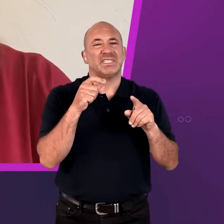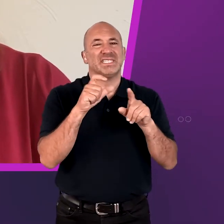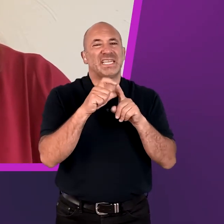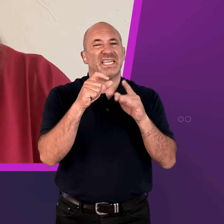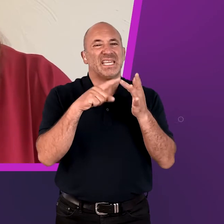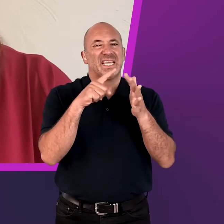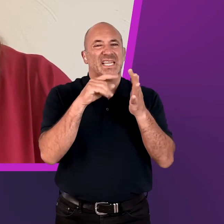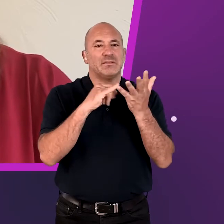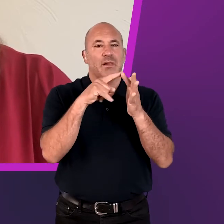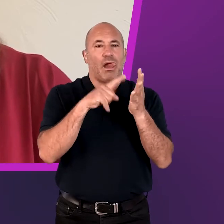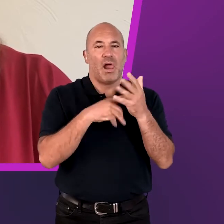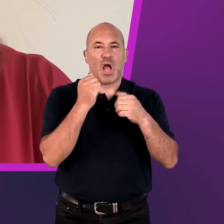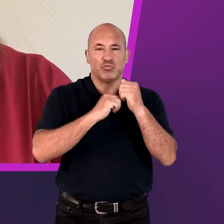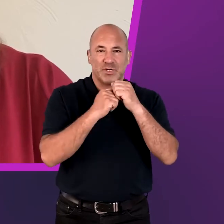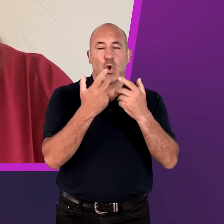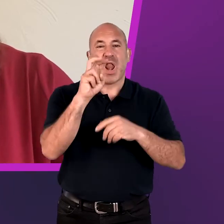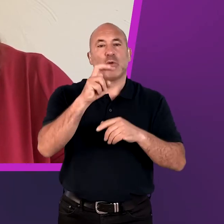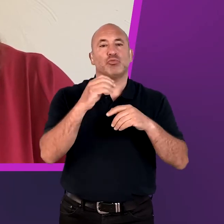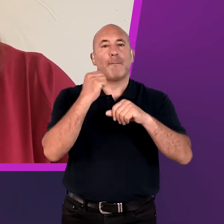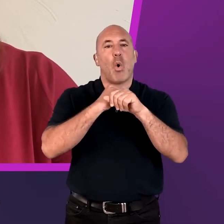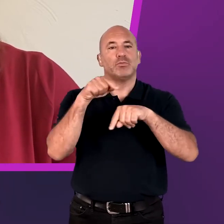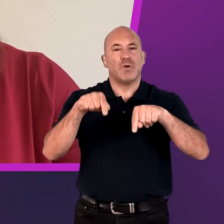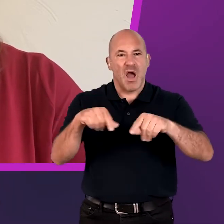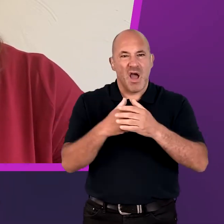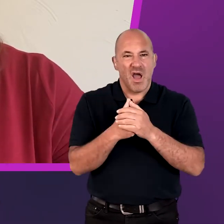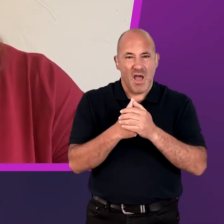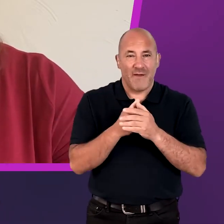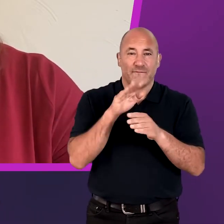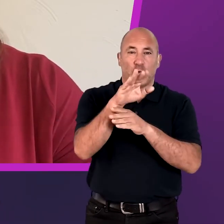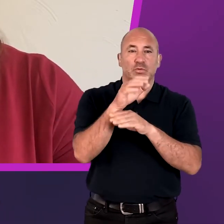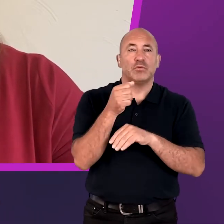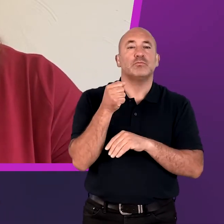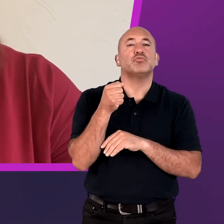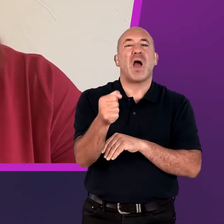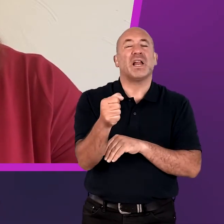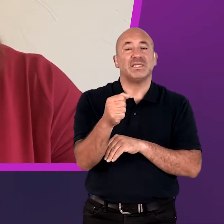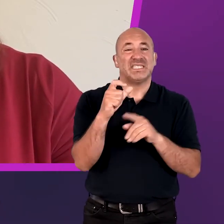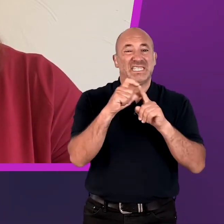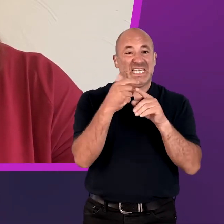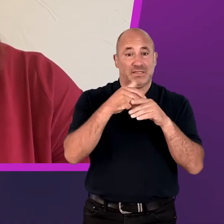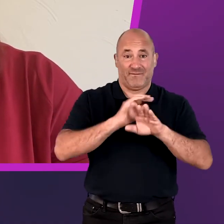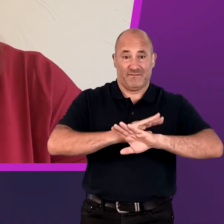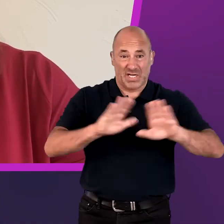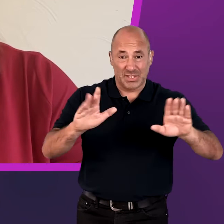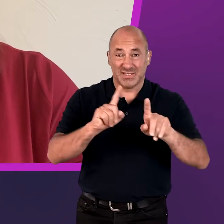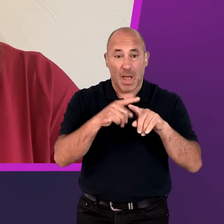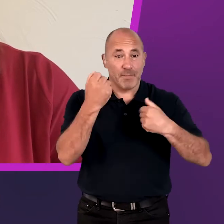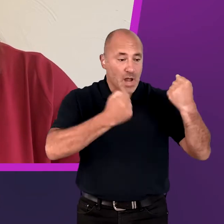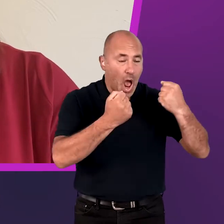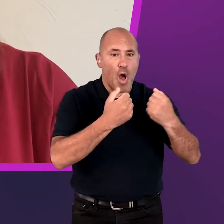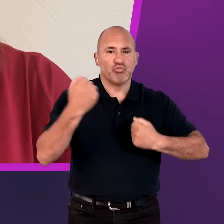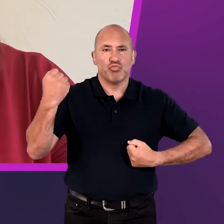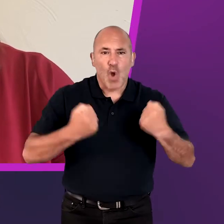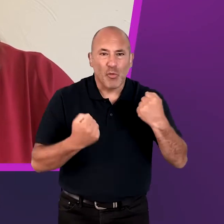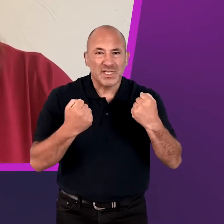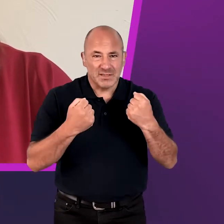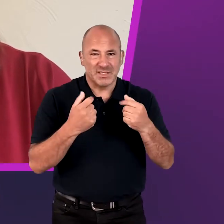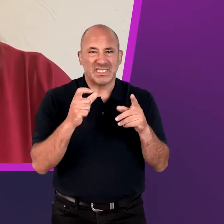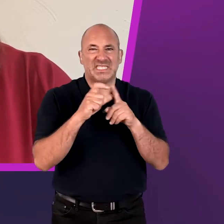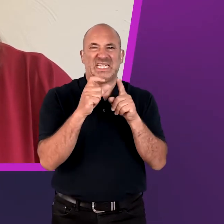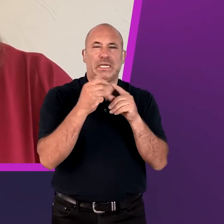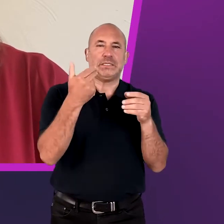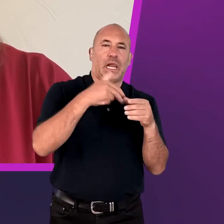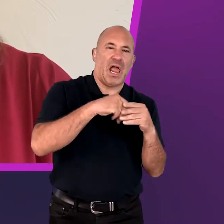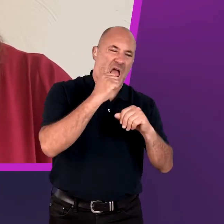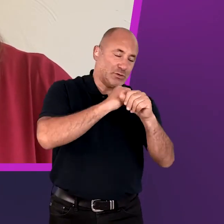by diesel engines and electric motors. Trains of the future won't be powered by diesel anymore. Just like with cars and lorries,